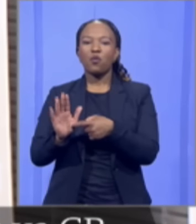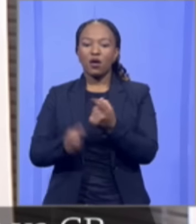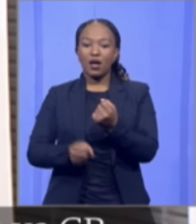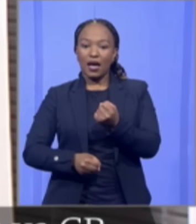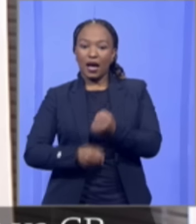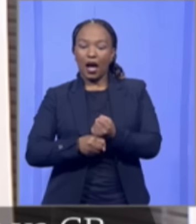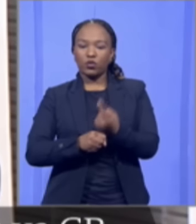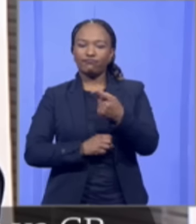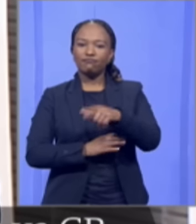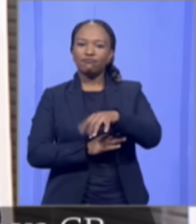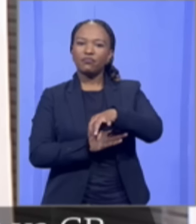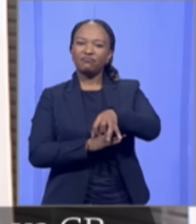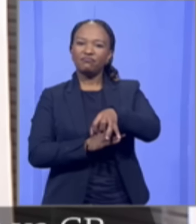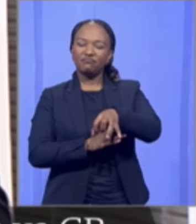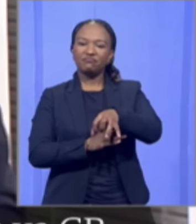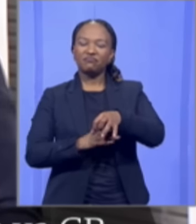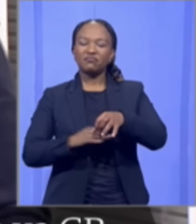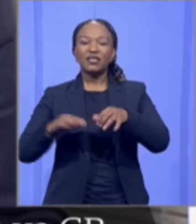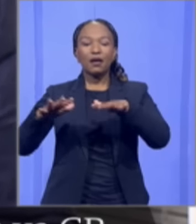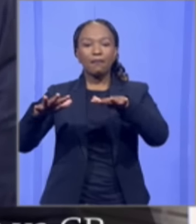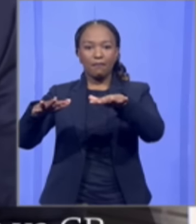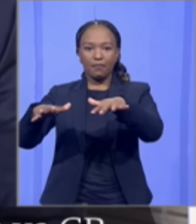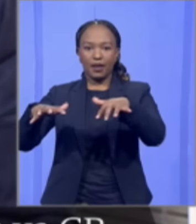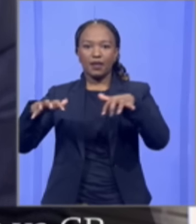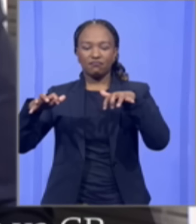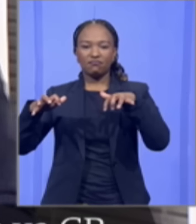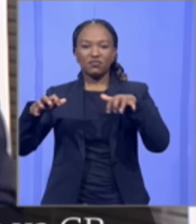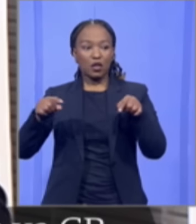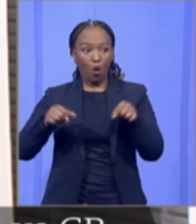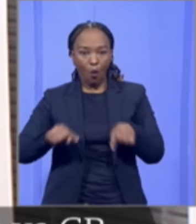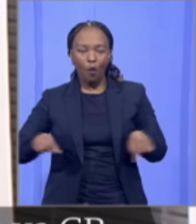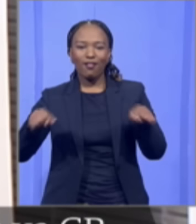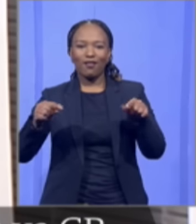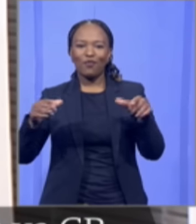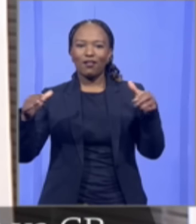Provincial Legislature as their terrain of operation.